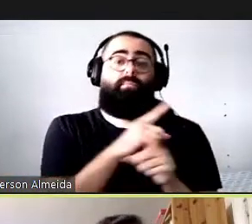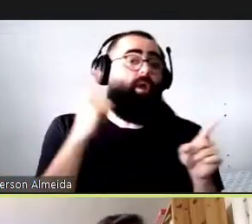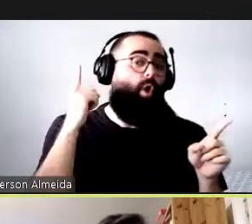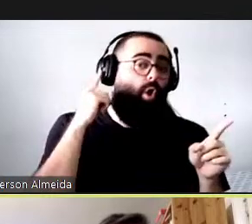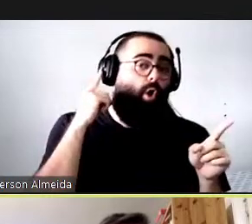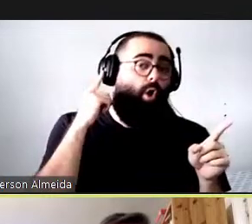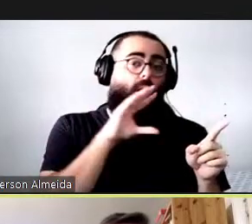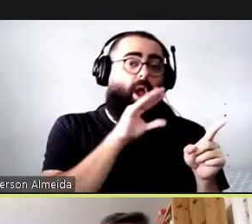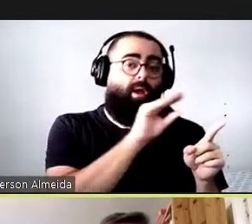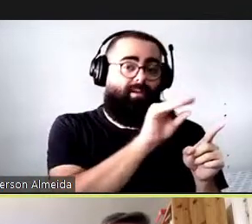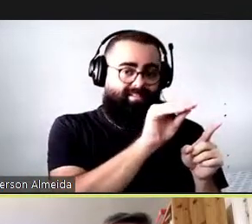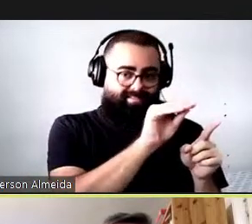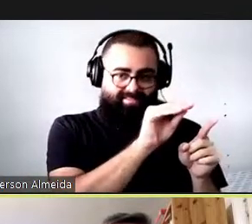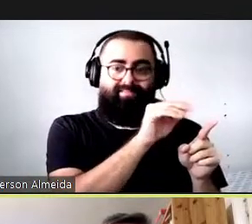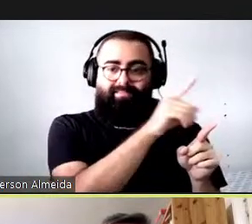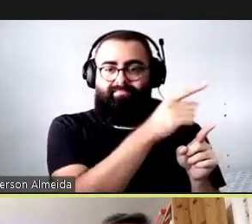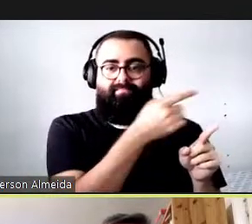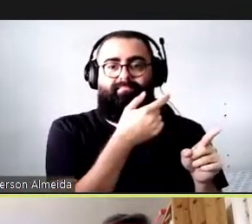channel.